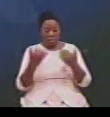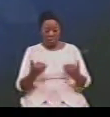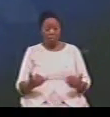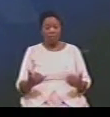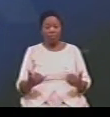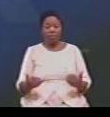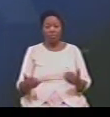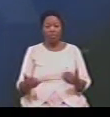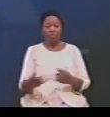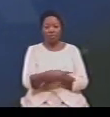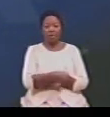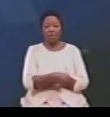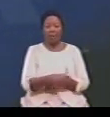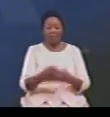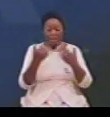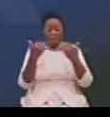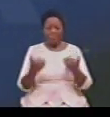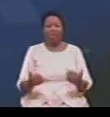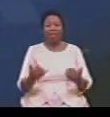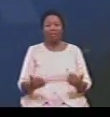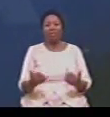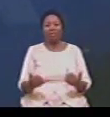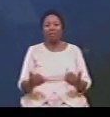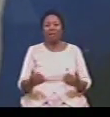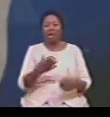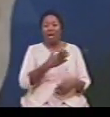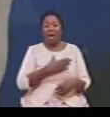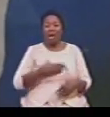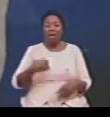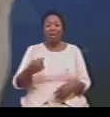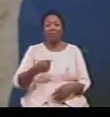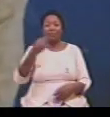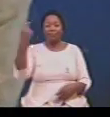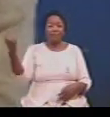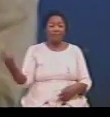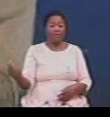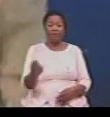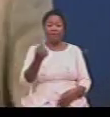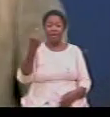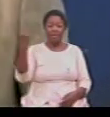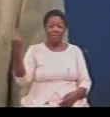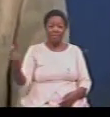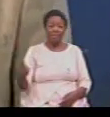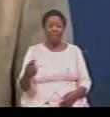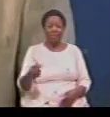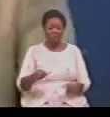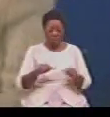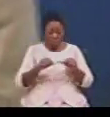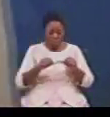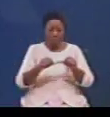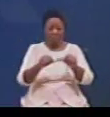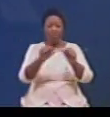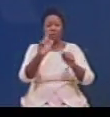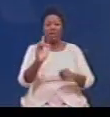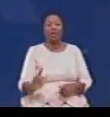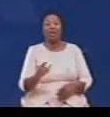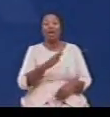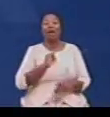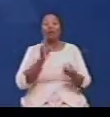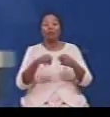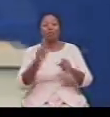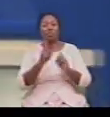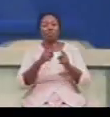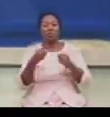Today, present, and forever, perpetually. I come to talk to